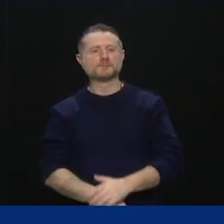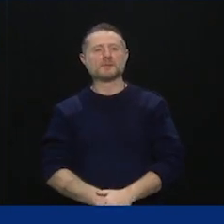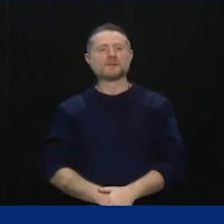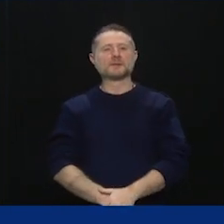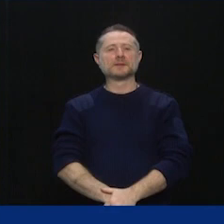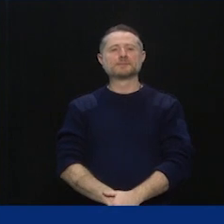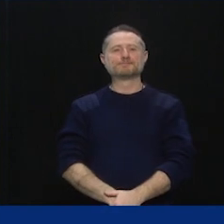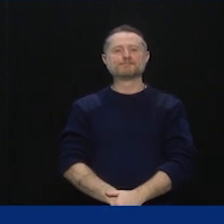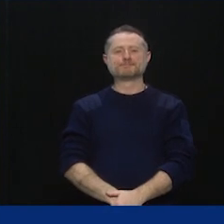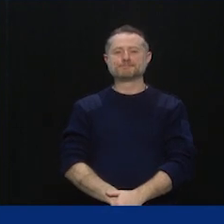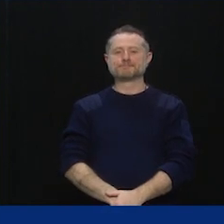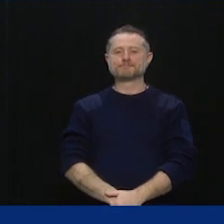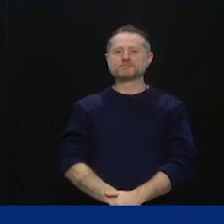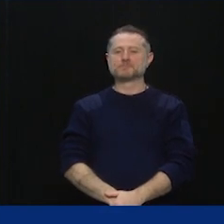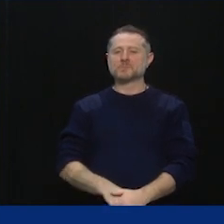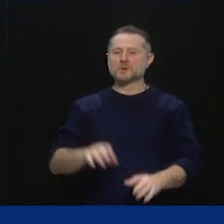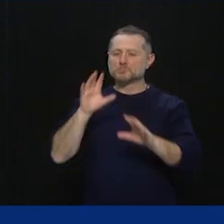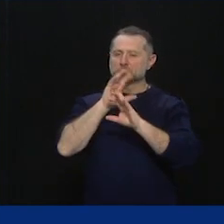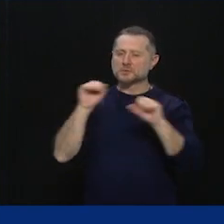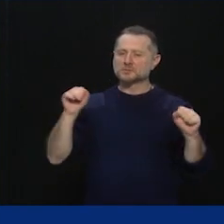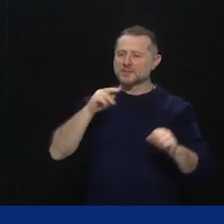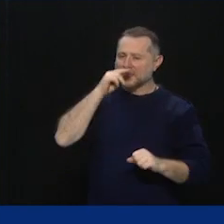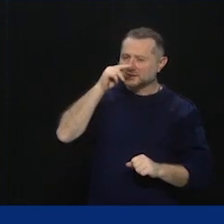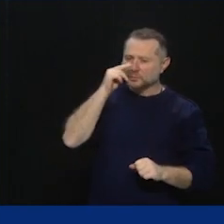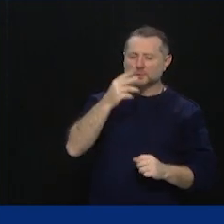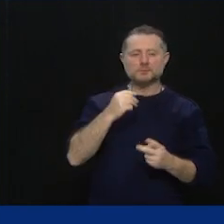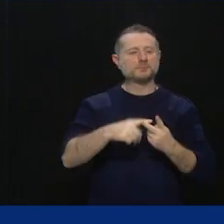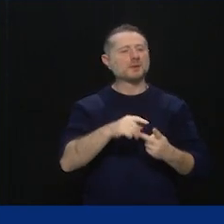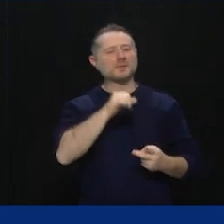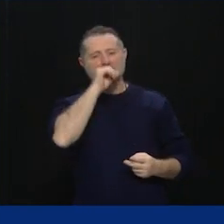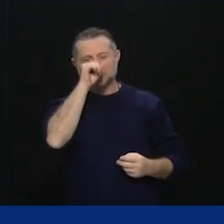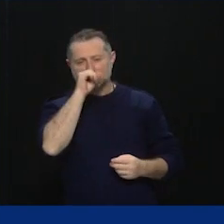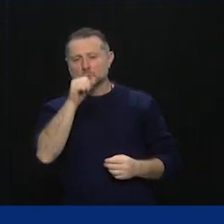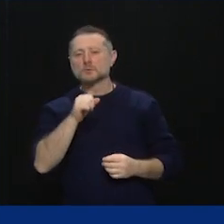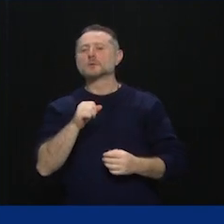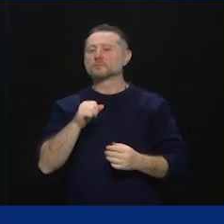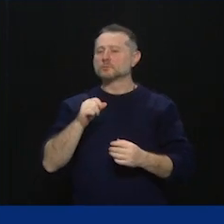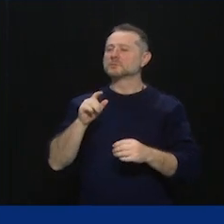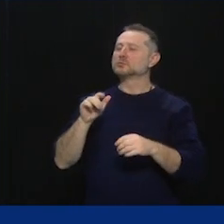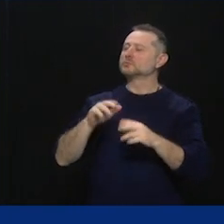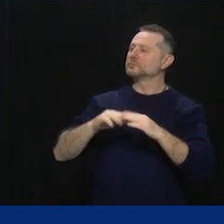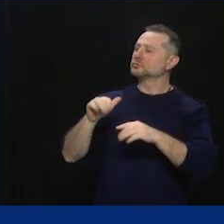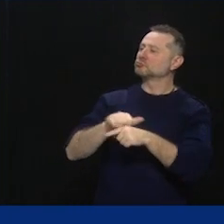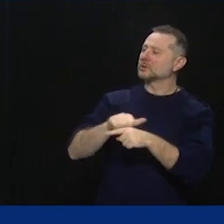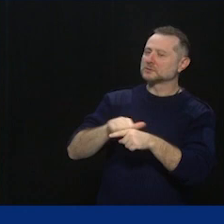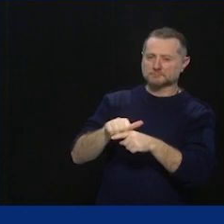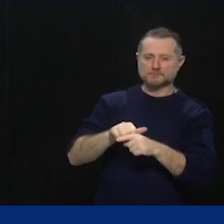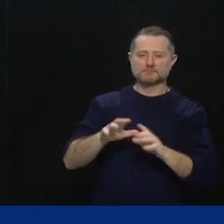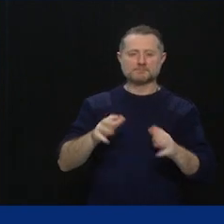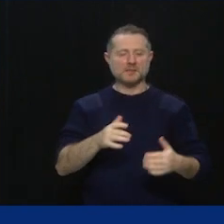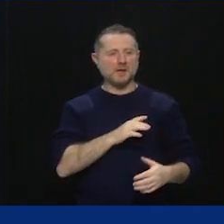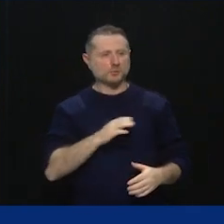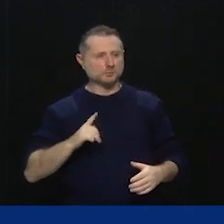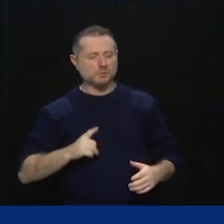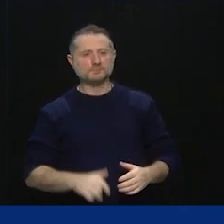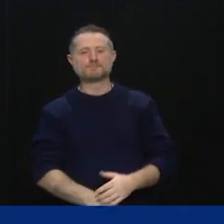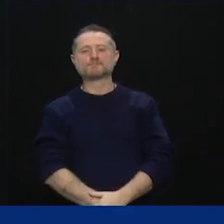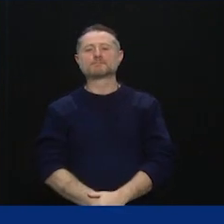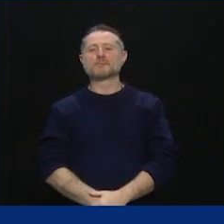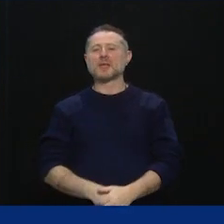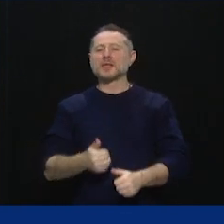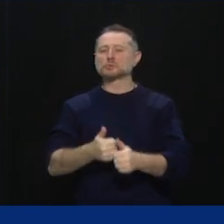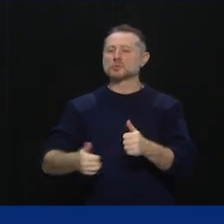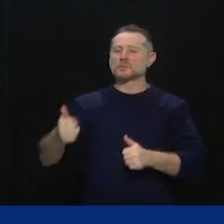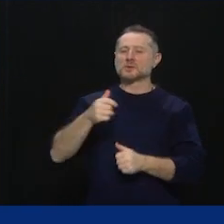right there, President of Nassau Suffolk Building Trades Council, Mark Herbst, sitting next to him, Executive Director of Long Island